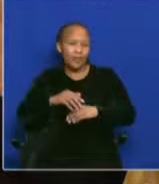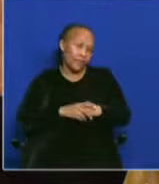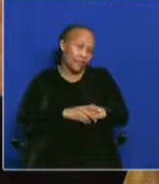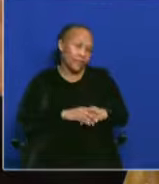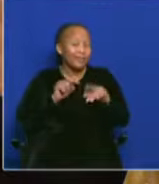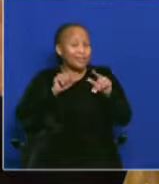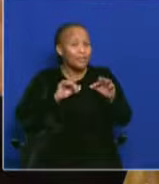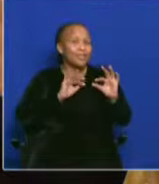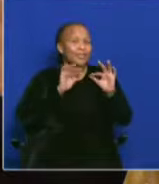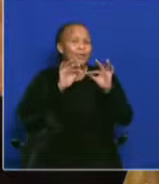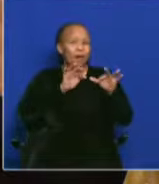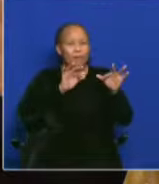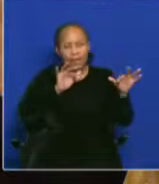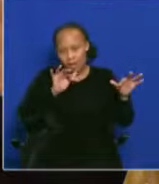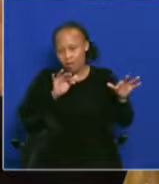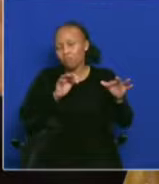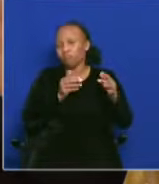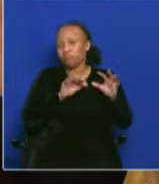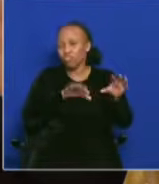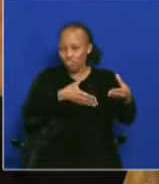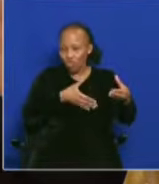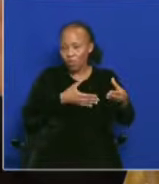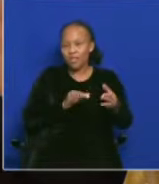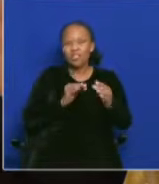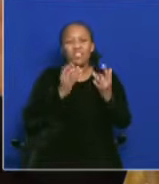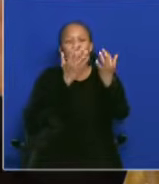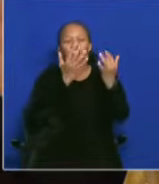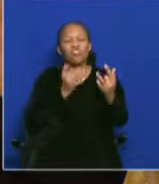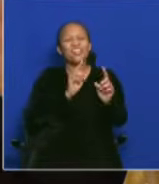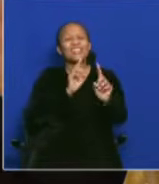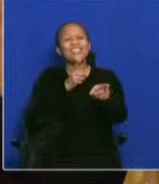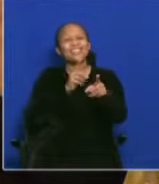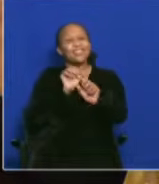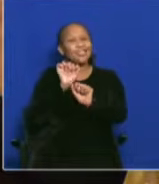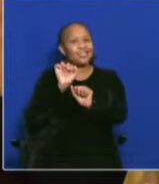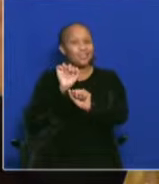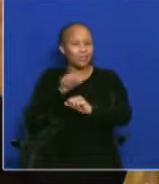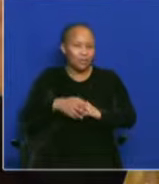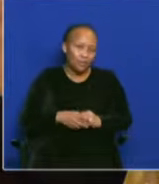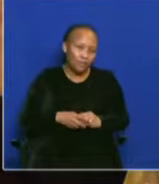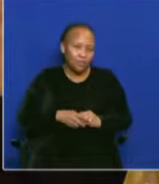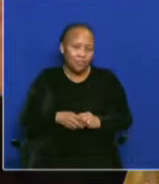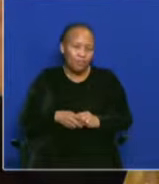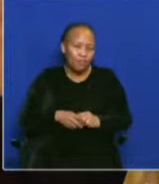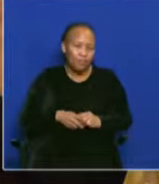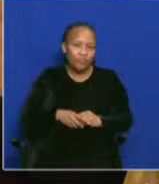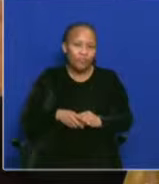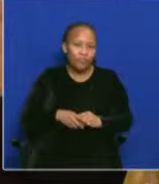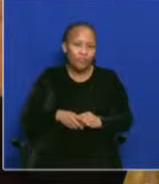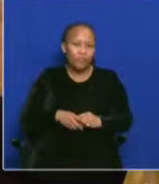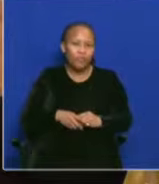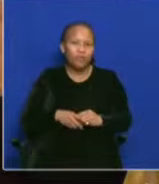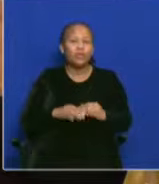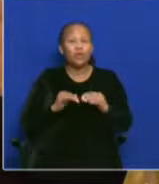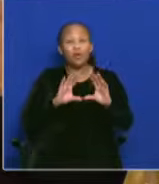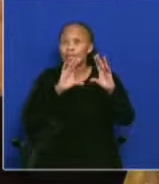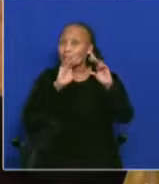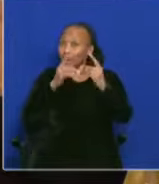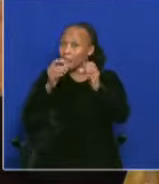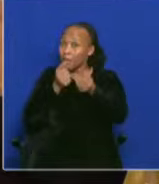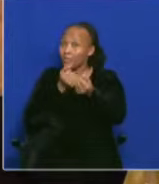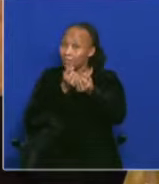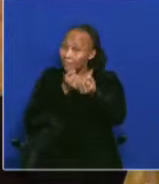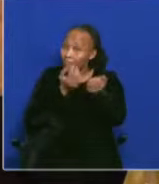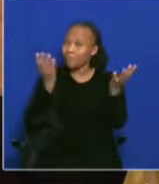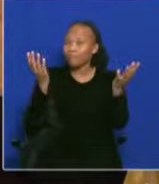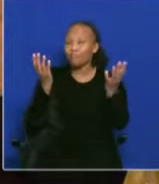Treasury instruction. And it's addressed to all departments, but it's not something that would be private